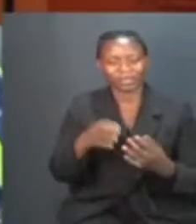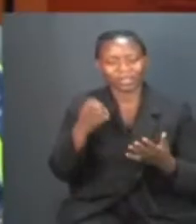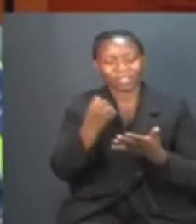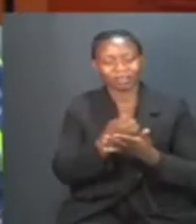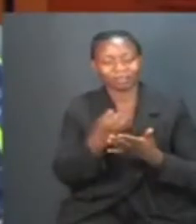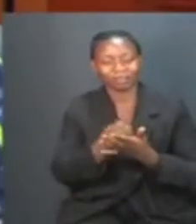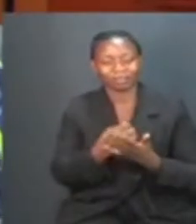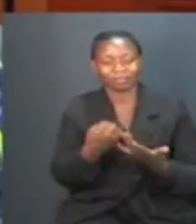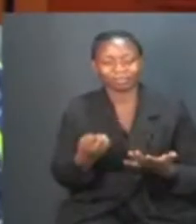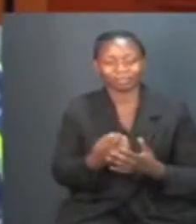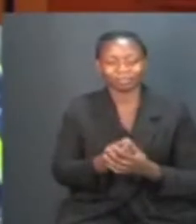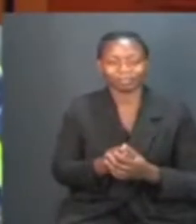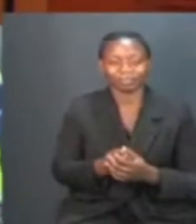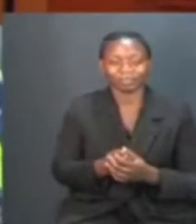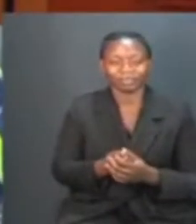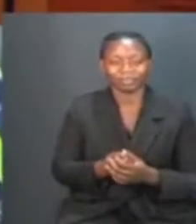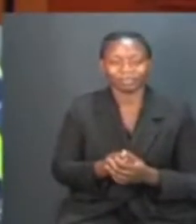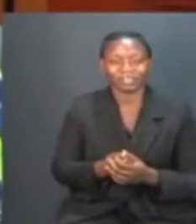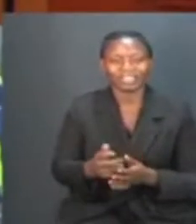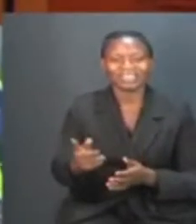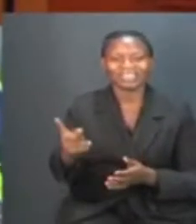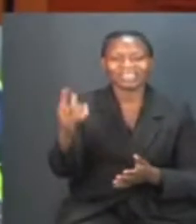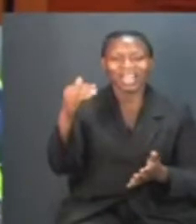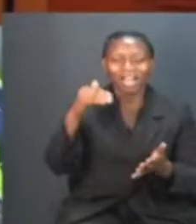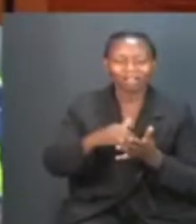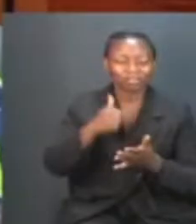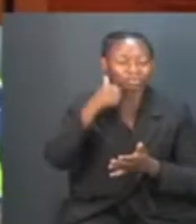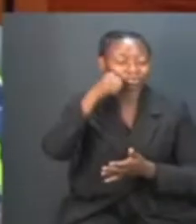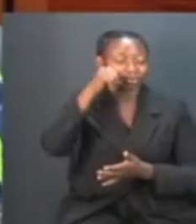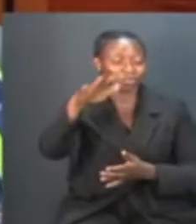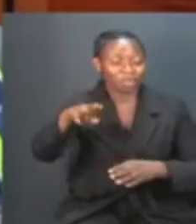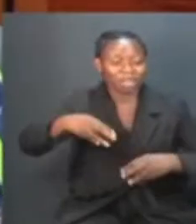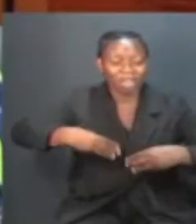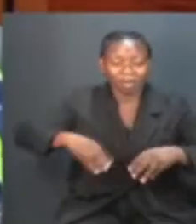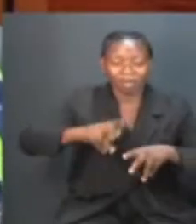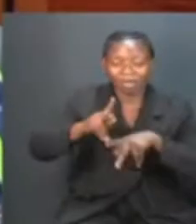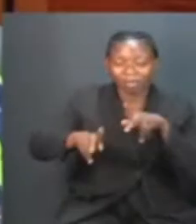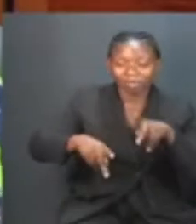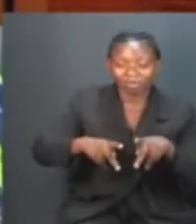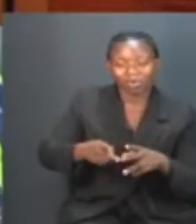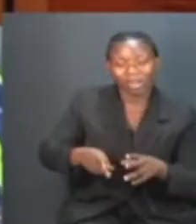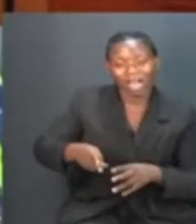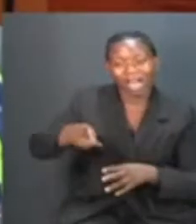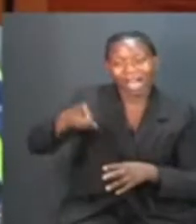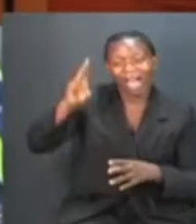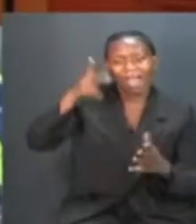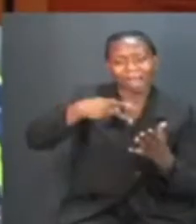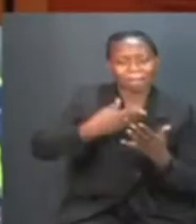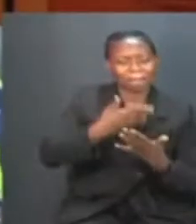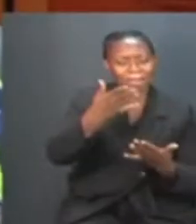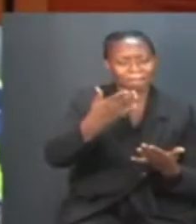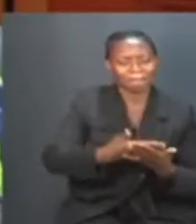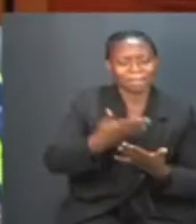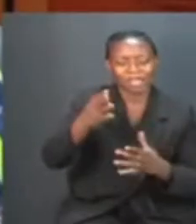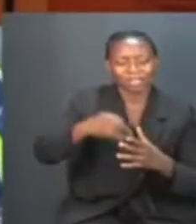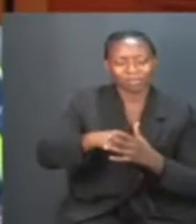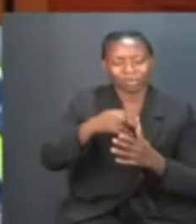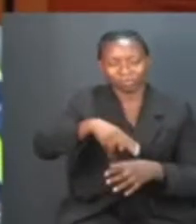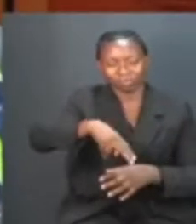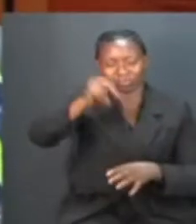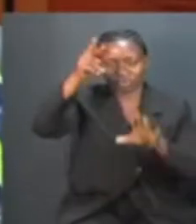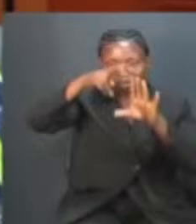Economically, it sustains thousands of weavers and traders due to its high patronage to the northern region